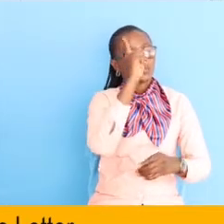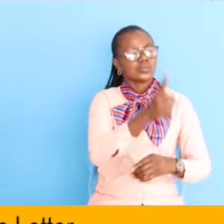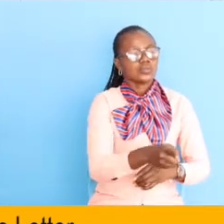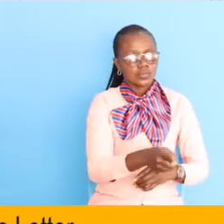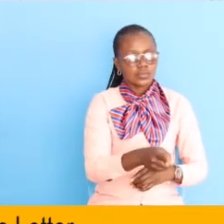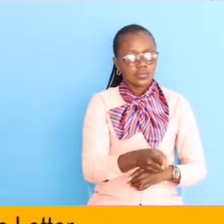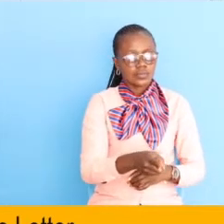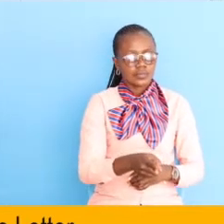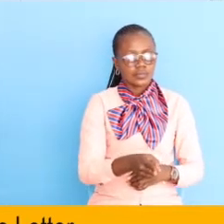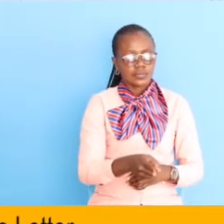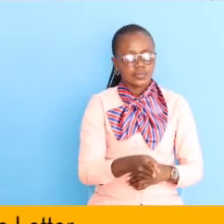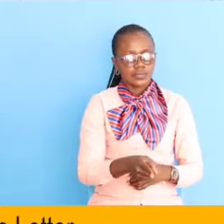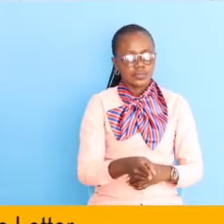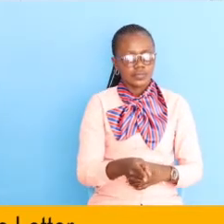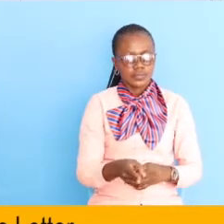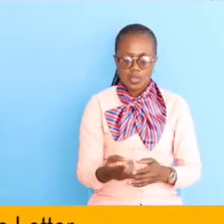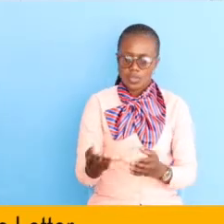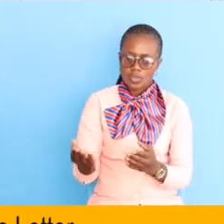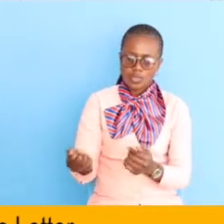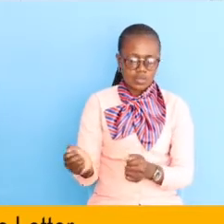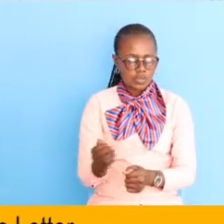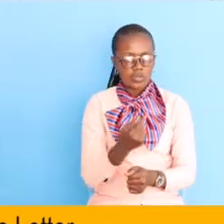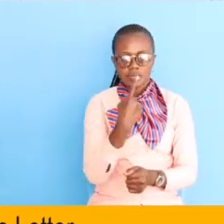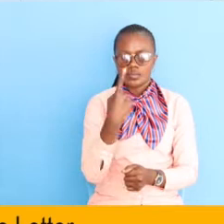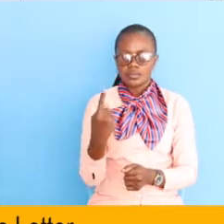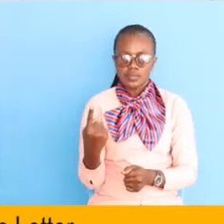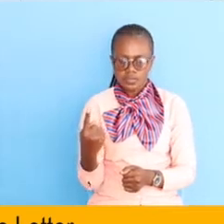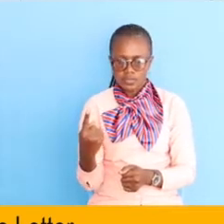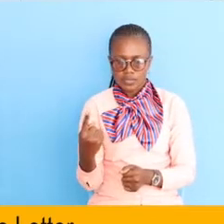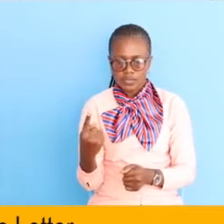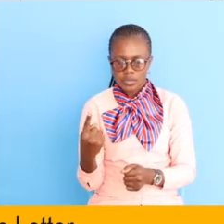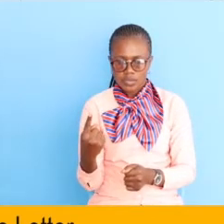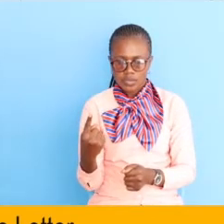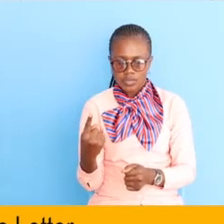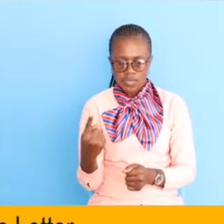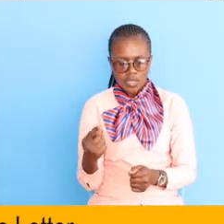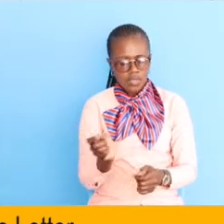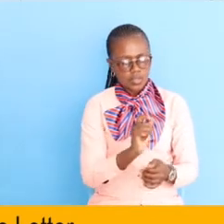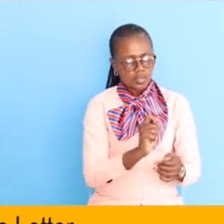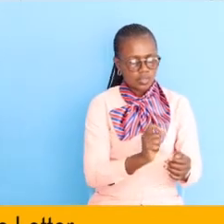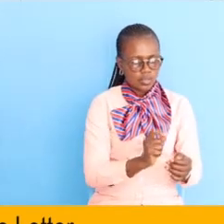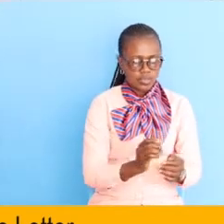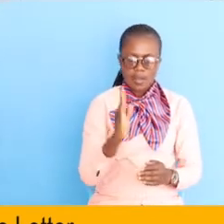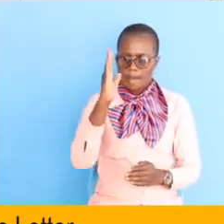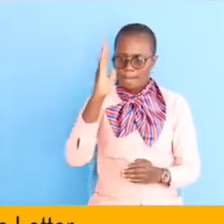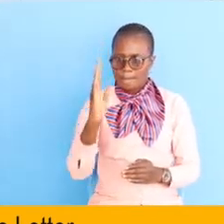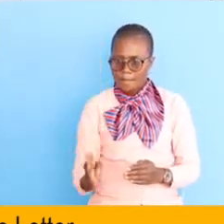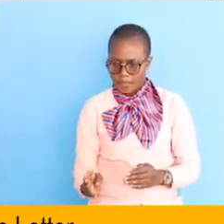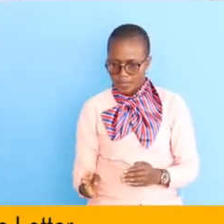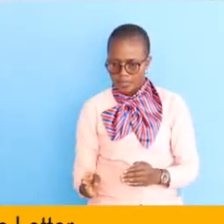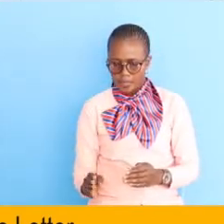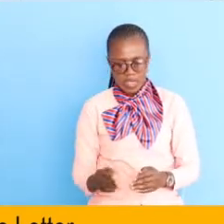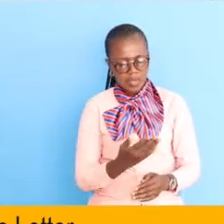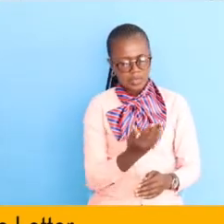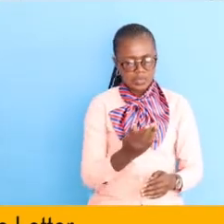different ways. We can have one being represented in a block style, and the other one, it can be